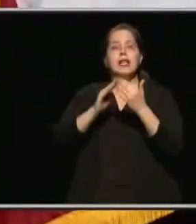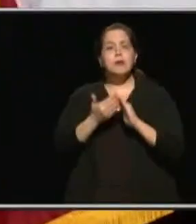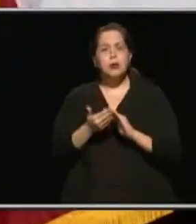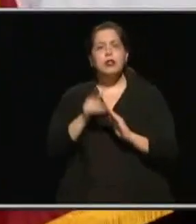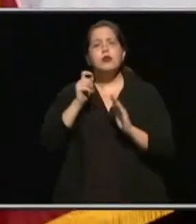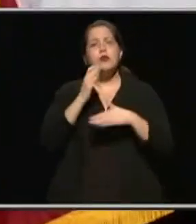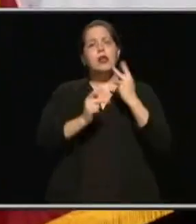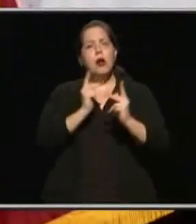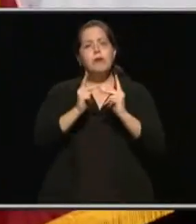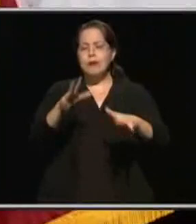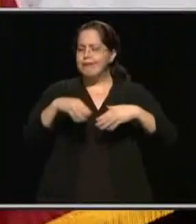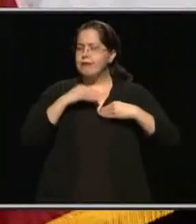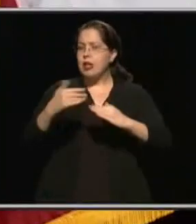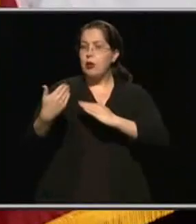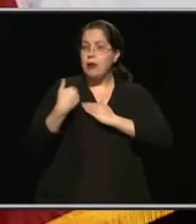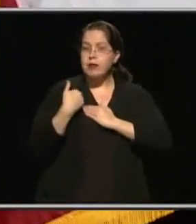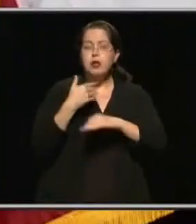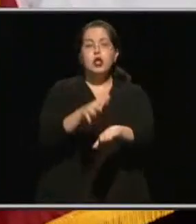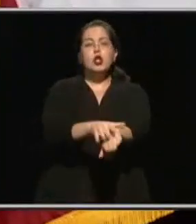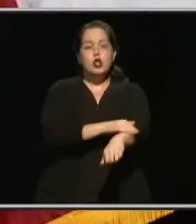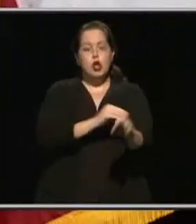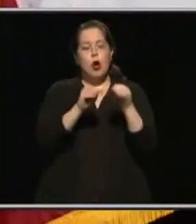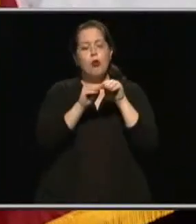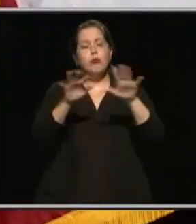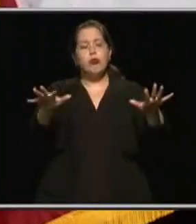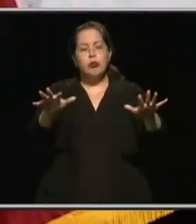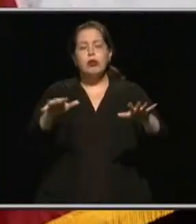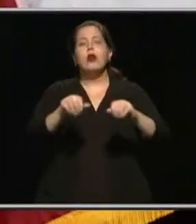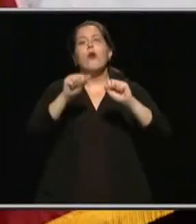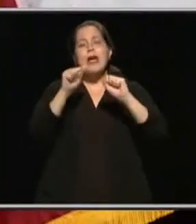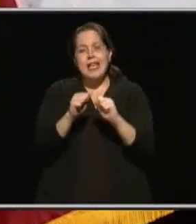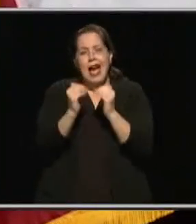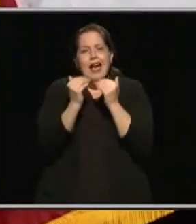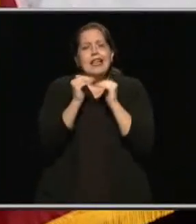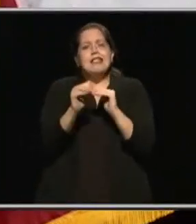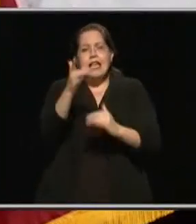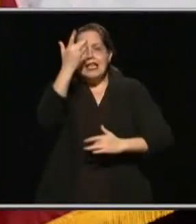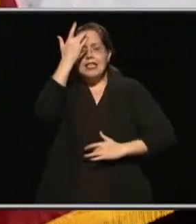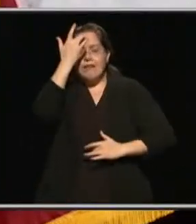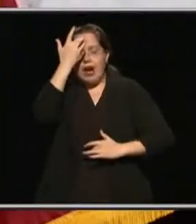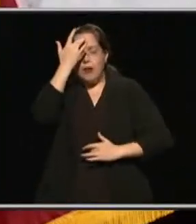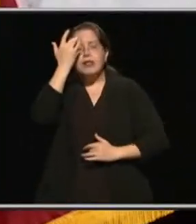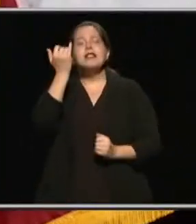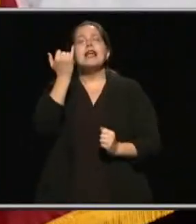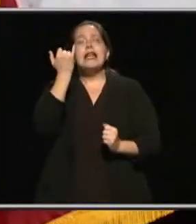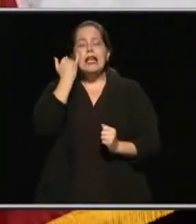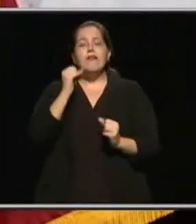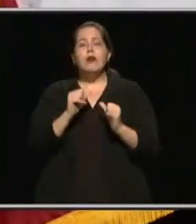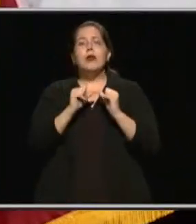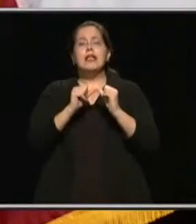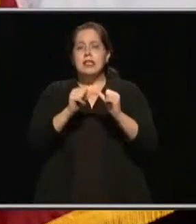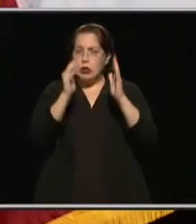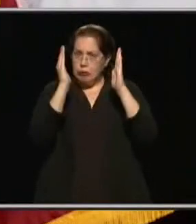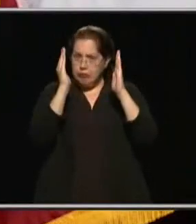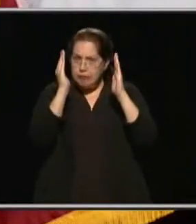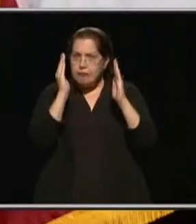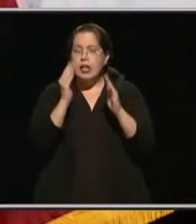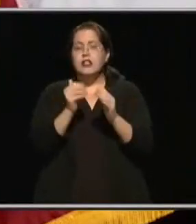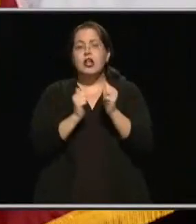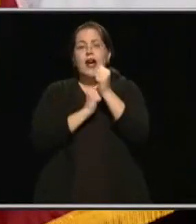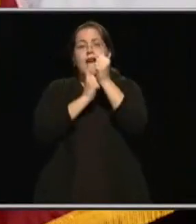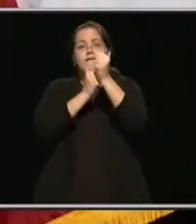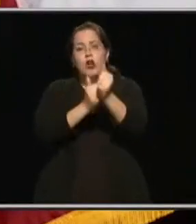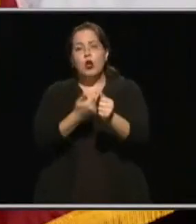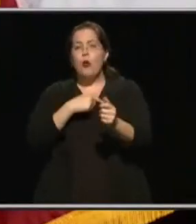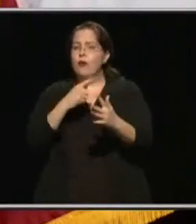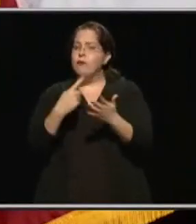to do their part, slow the spread of this virus. We can contain this if we remain vigilant in what we have been talking about from the